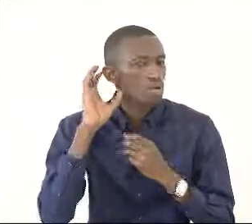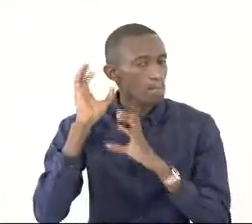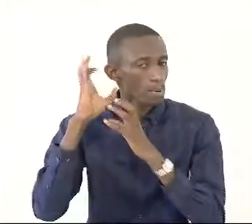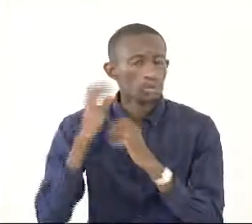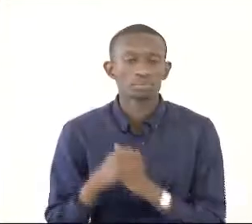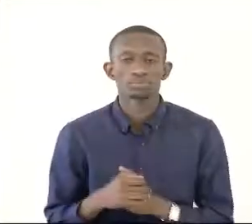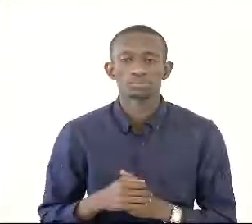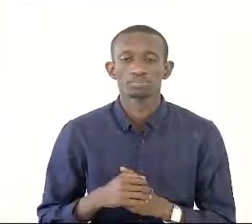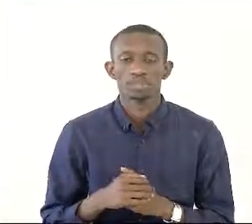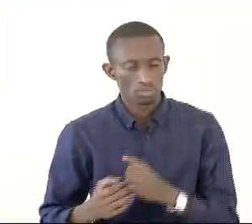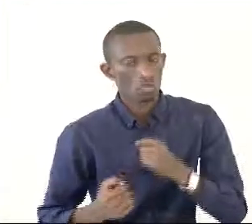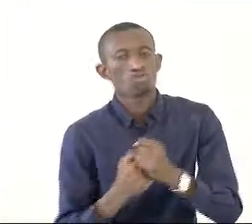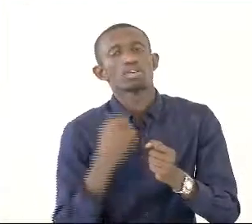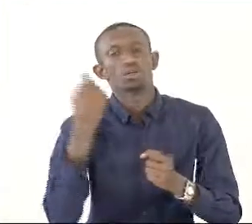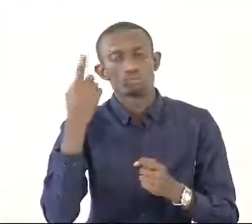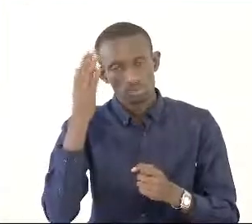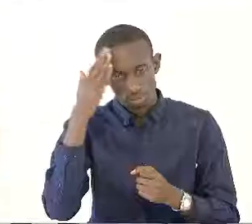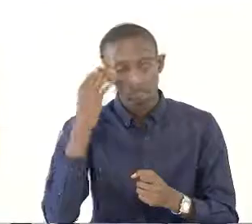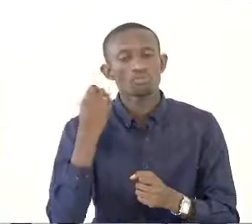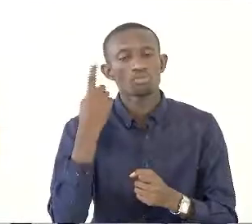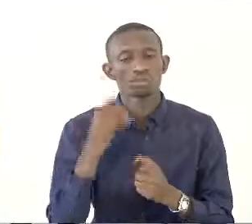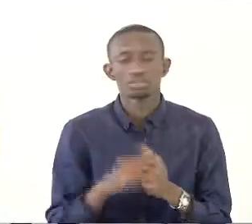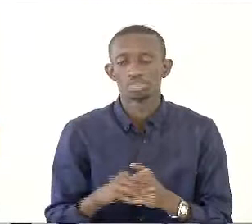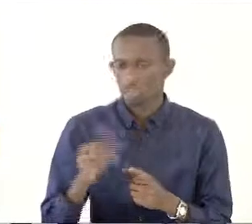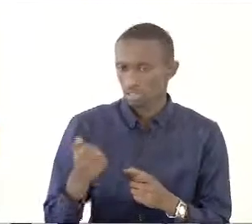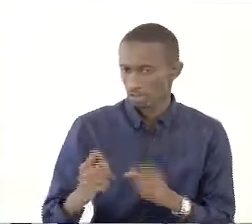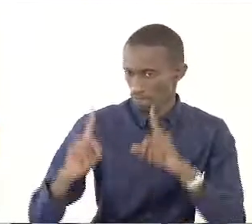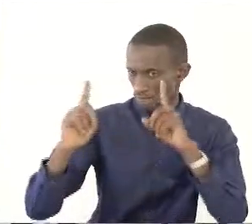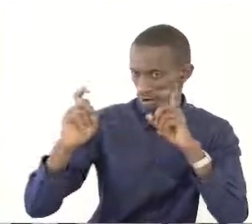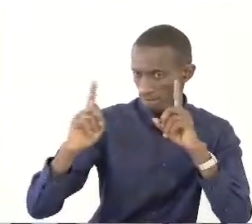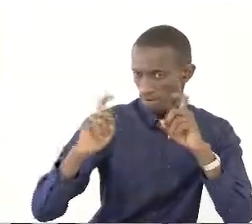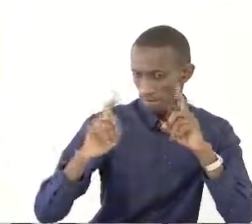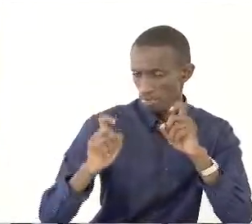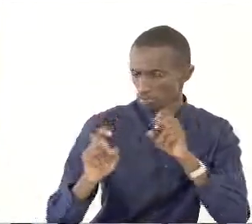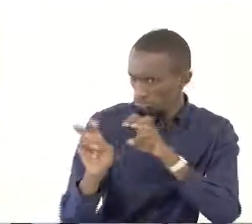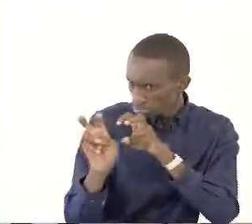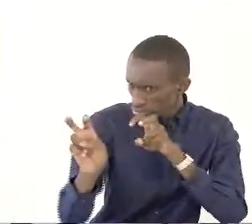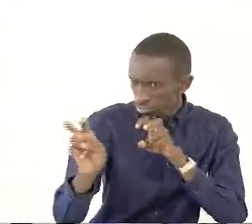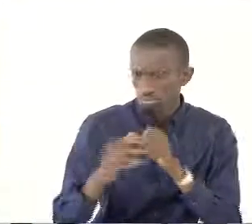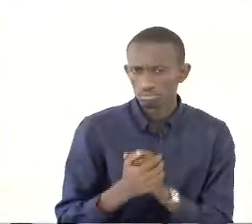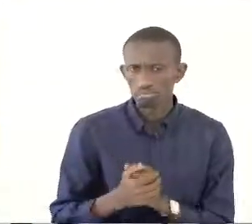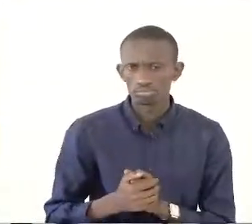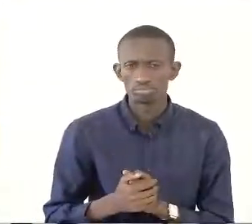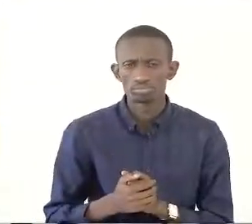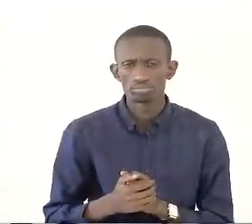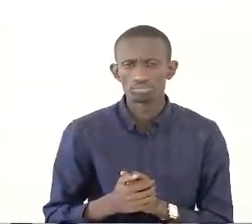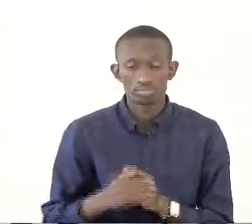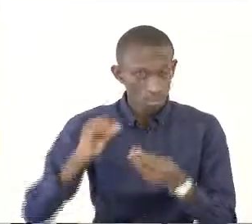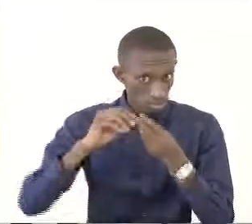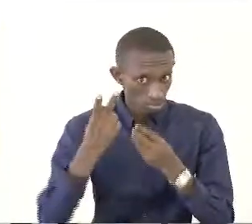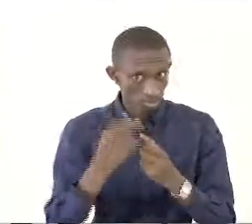is what we call the photographic detector. So it is, this is number 2,